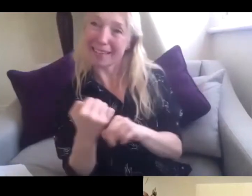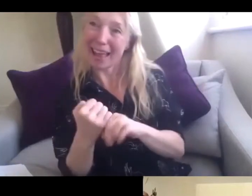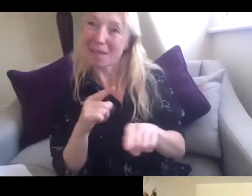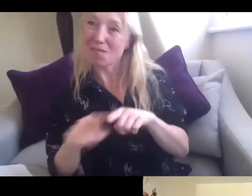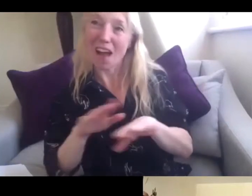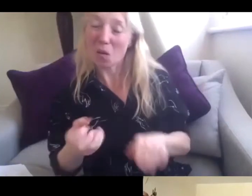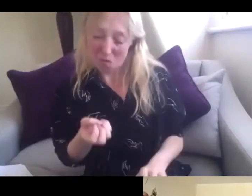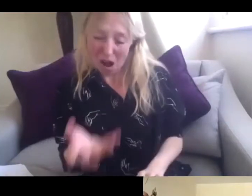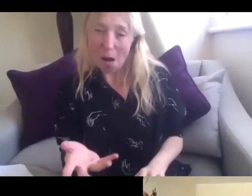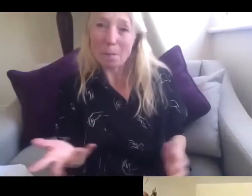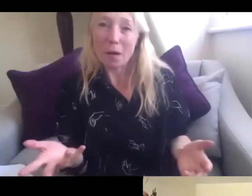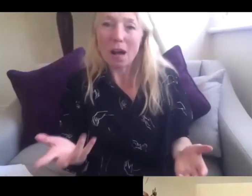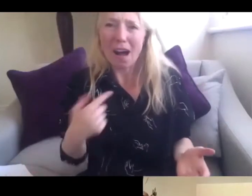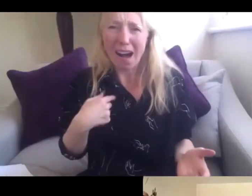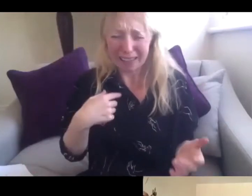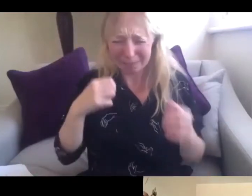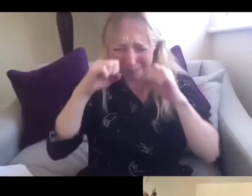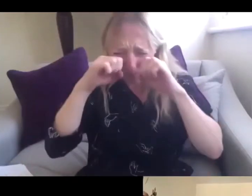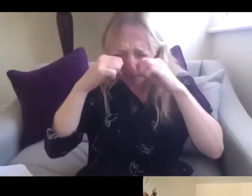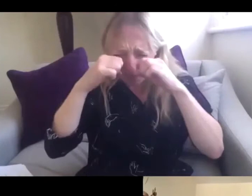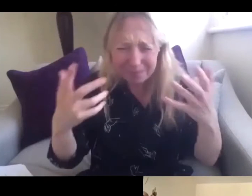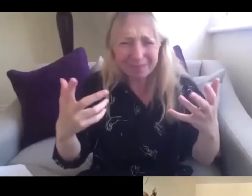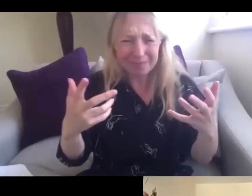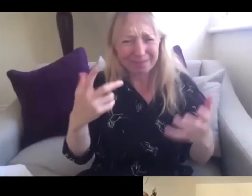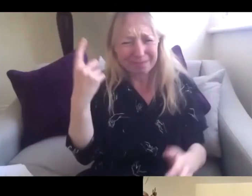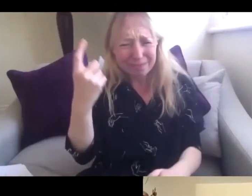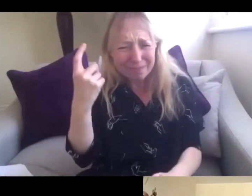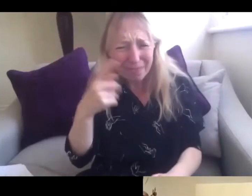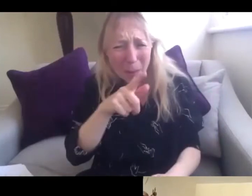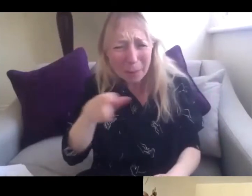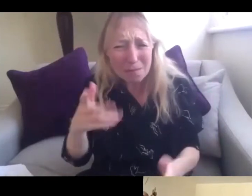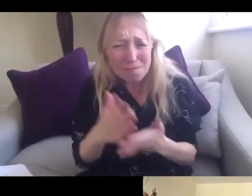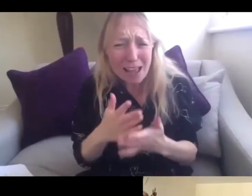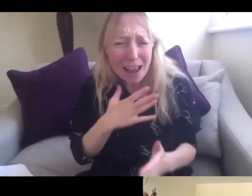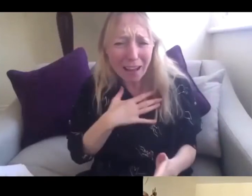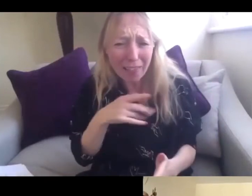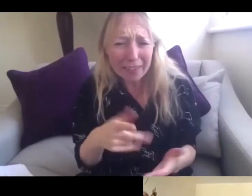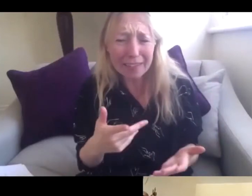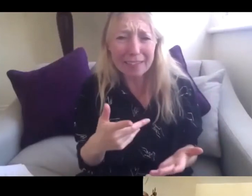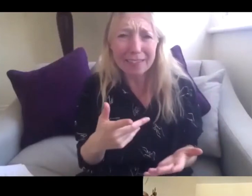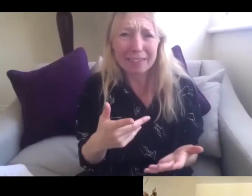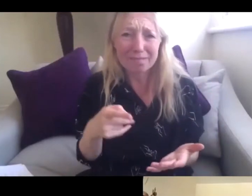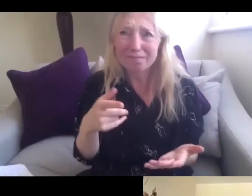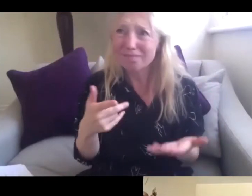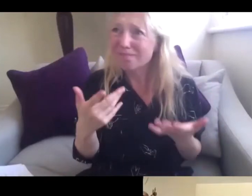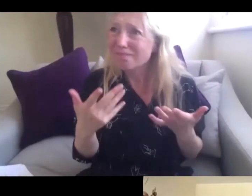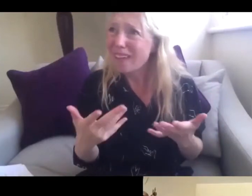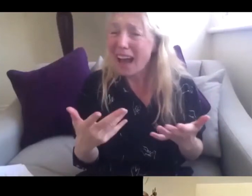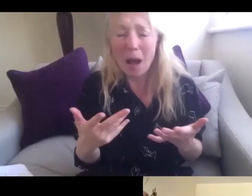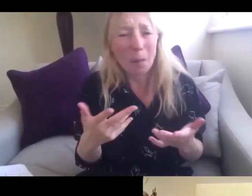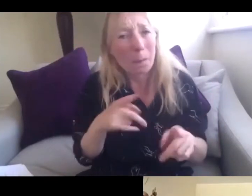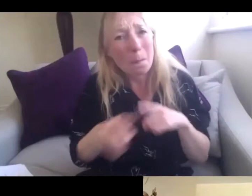I rub my eyes and wonder if people are really into this. These days, most porn videos seem to have the